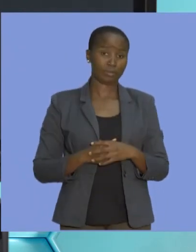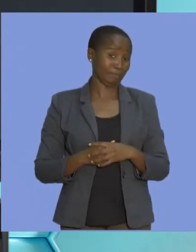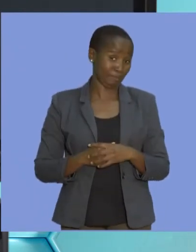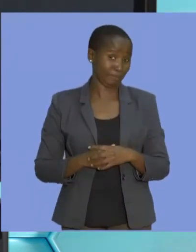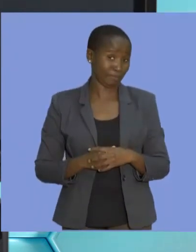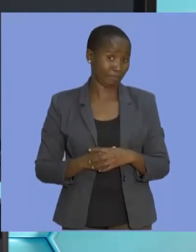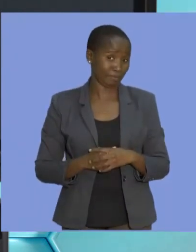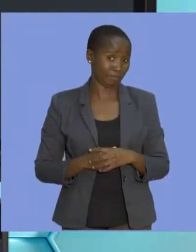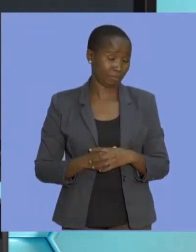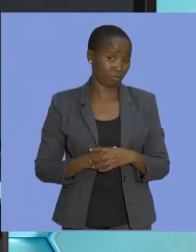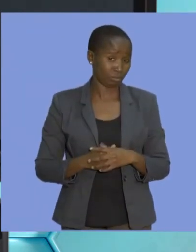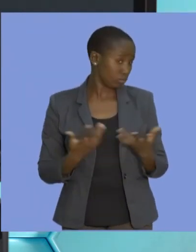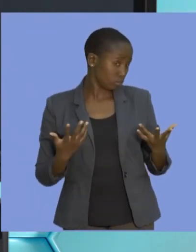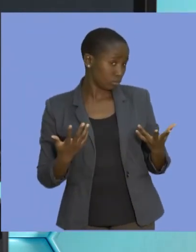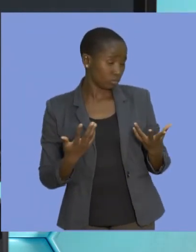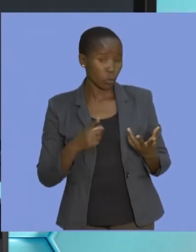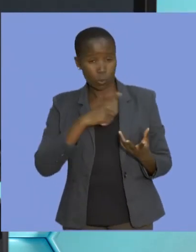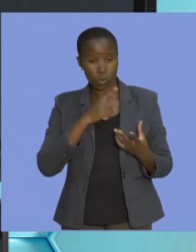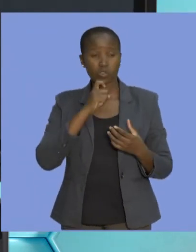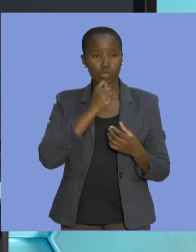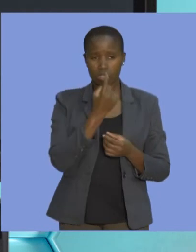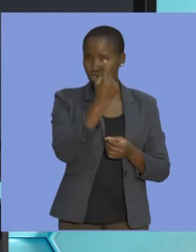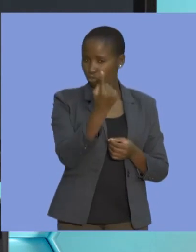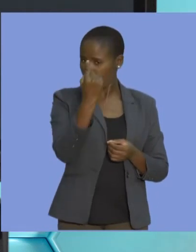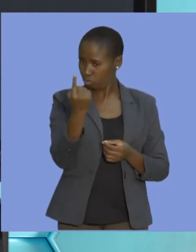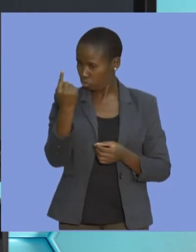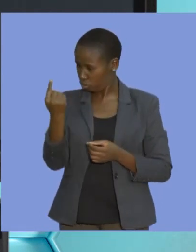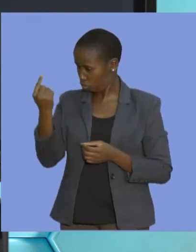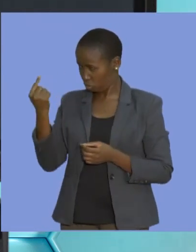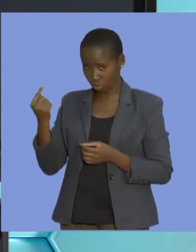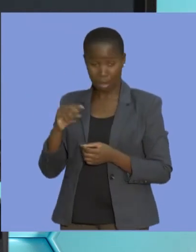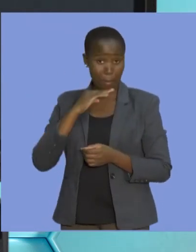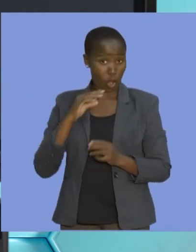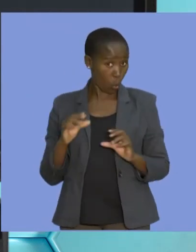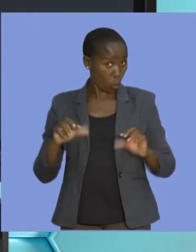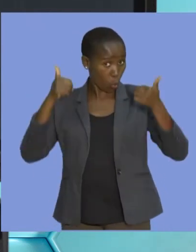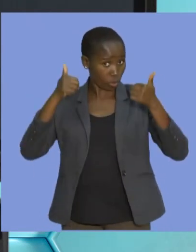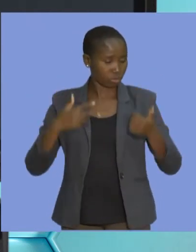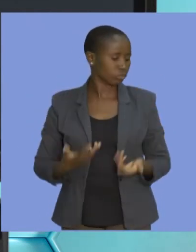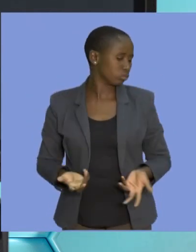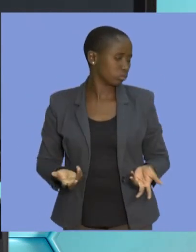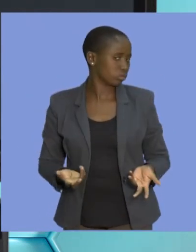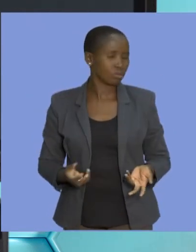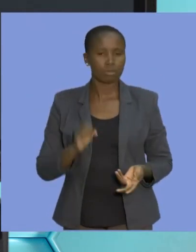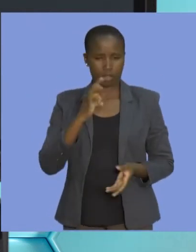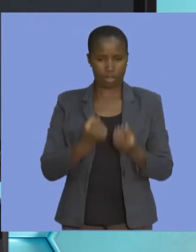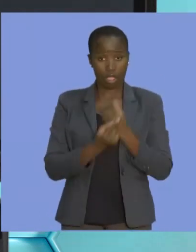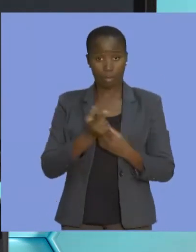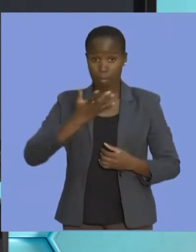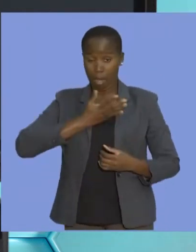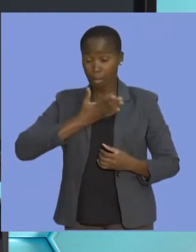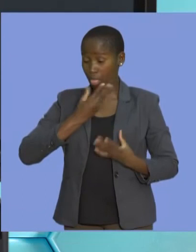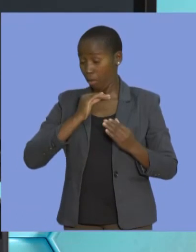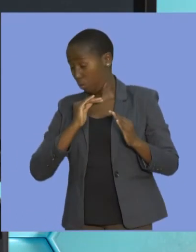But because we use each and every set of data, it doesn't mean it's good. What if you have extreme? Do extreme